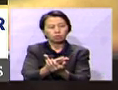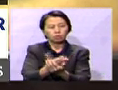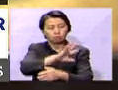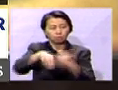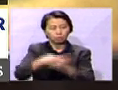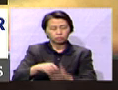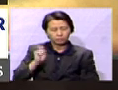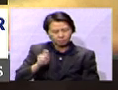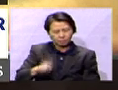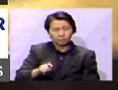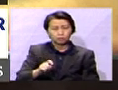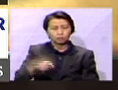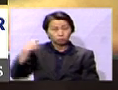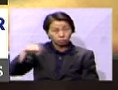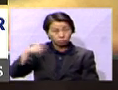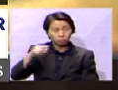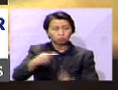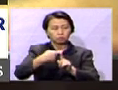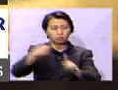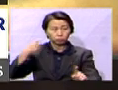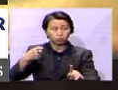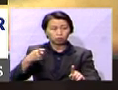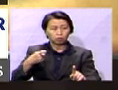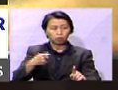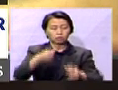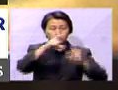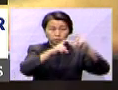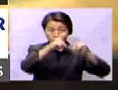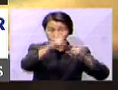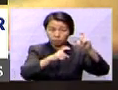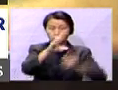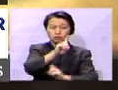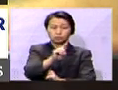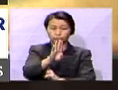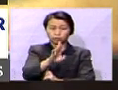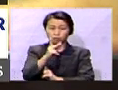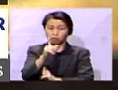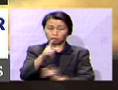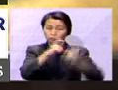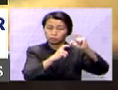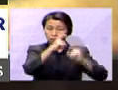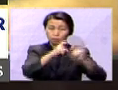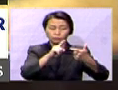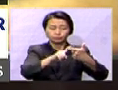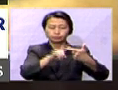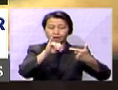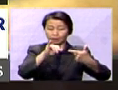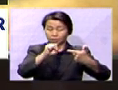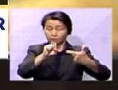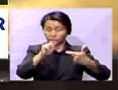and both the necessary authorities from the City Hall of Kuala Lumpur, the Institute of